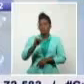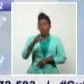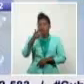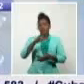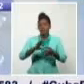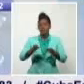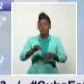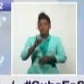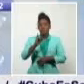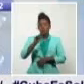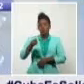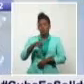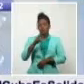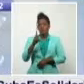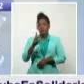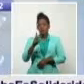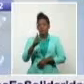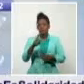12.5,